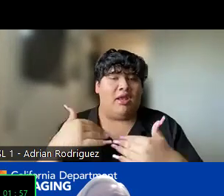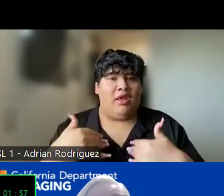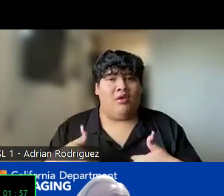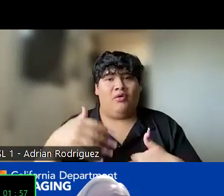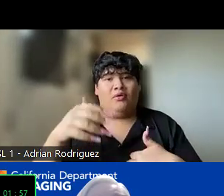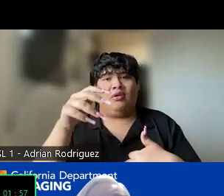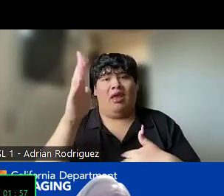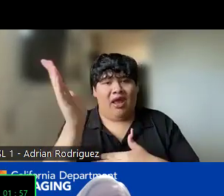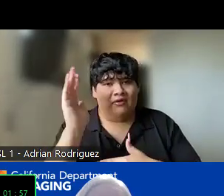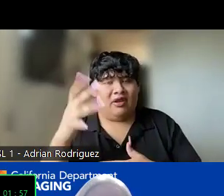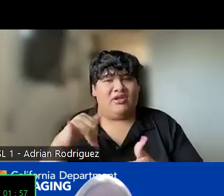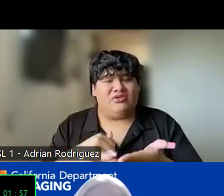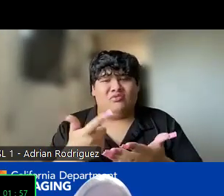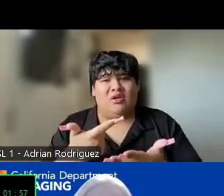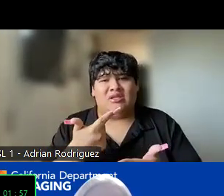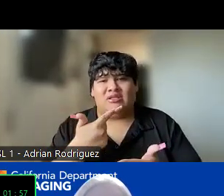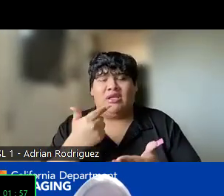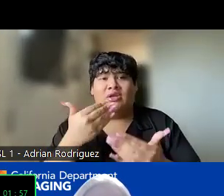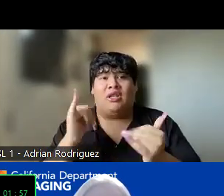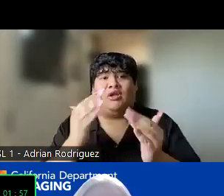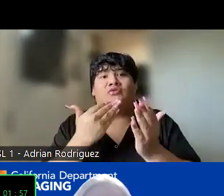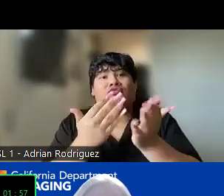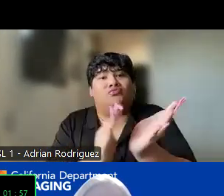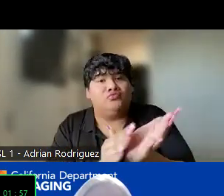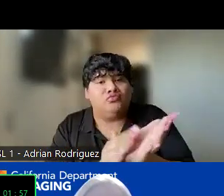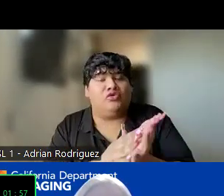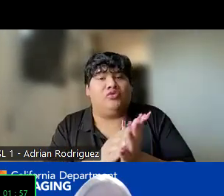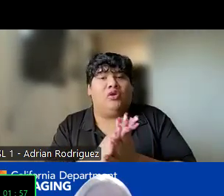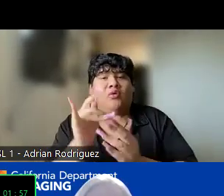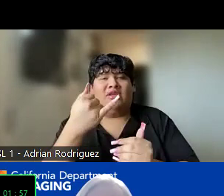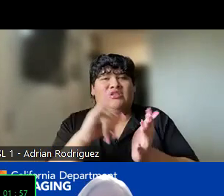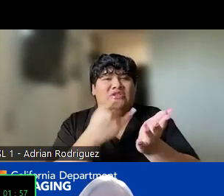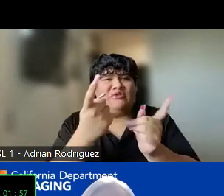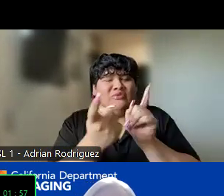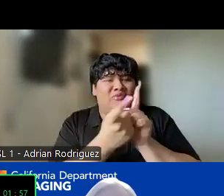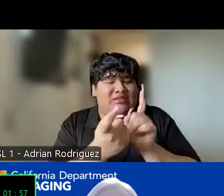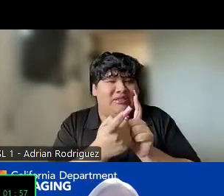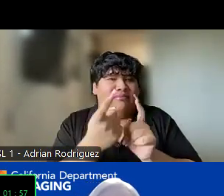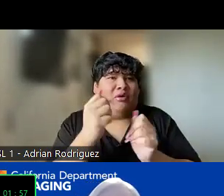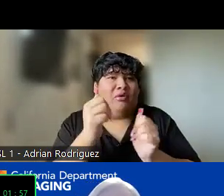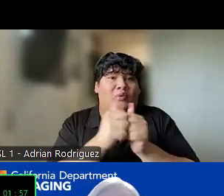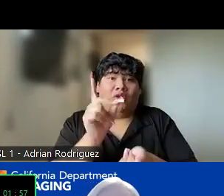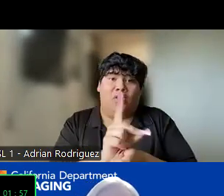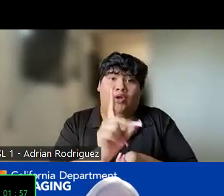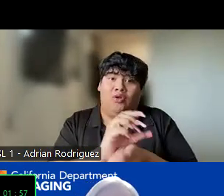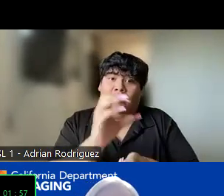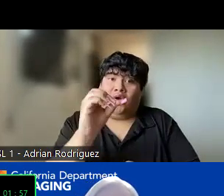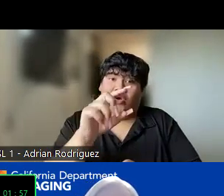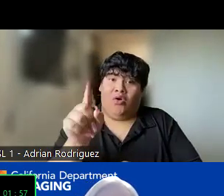just wanted to give a little kudos. We recently met with Dr. Oz,